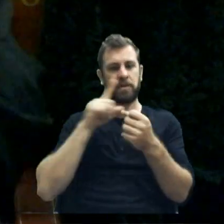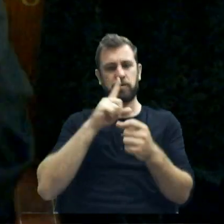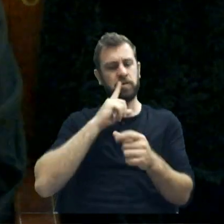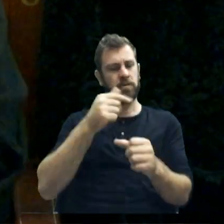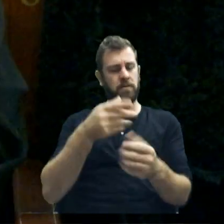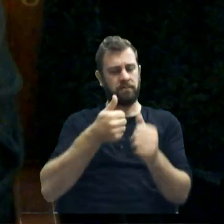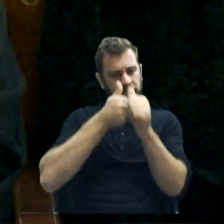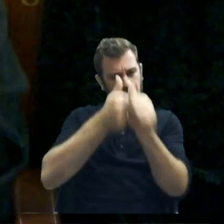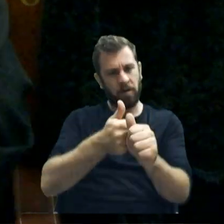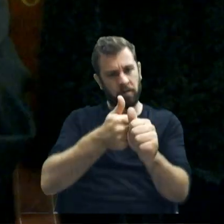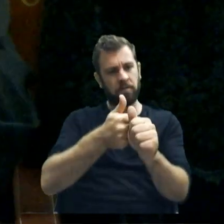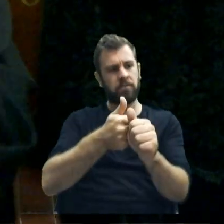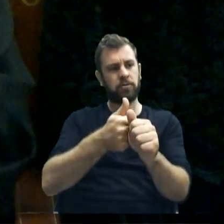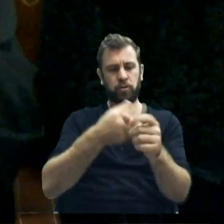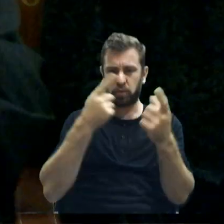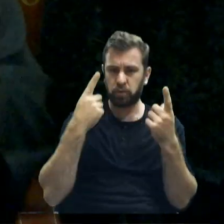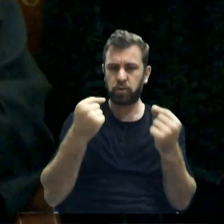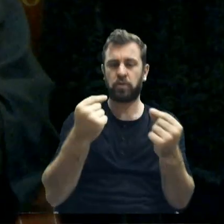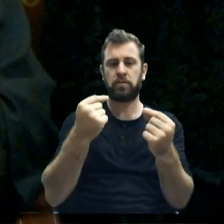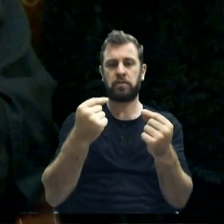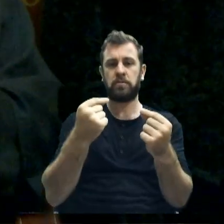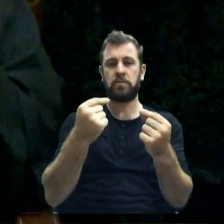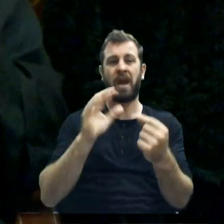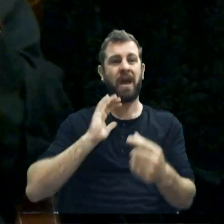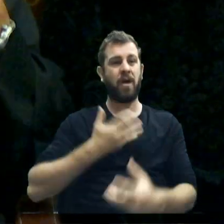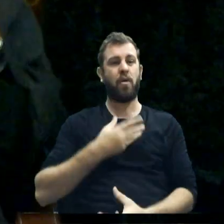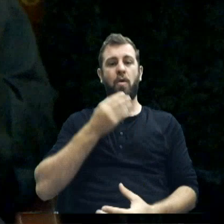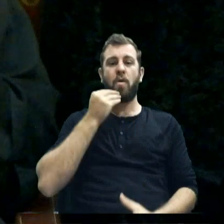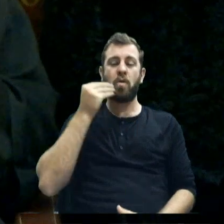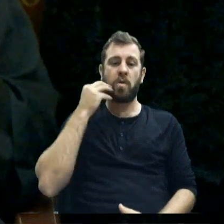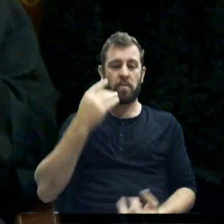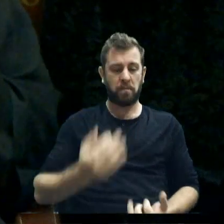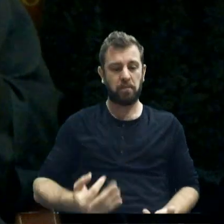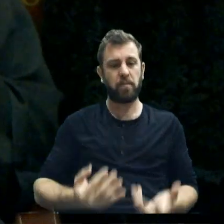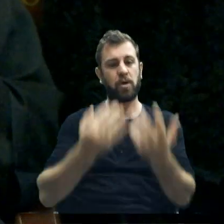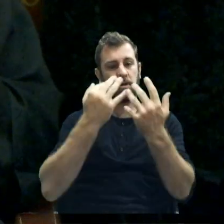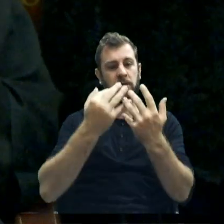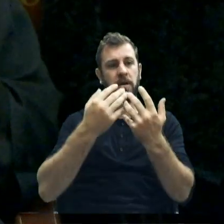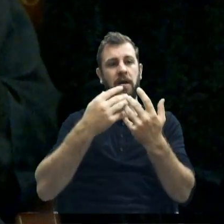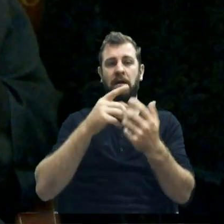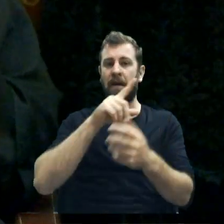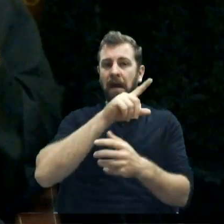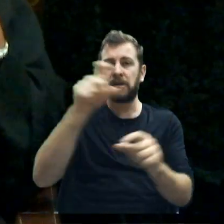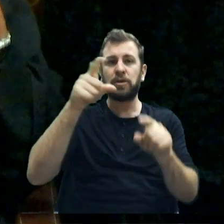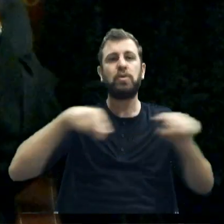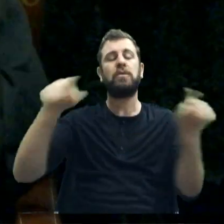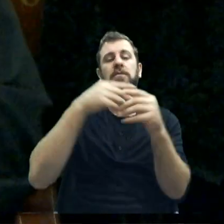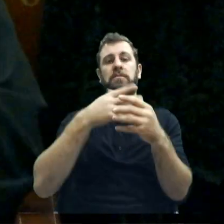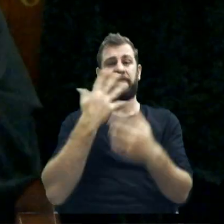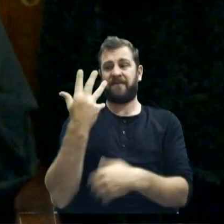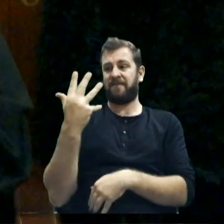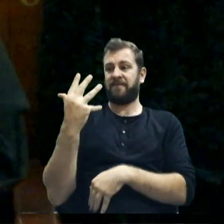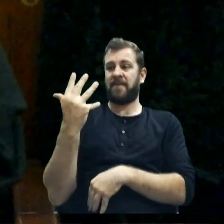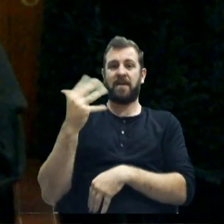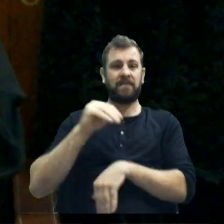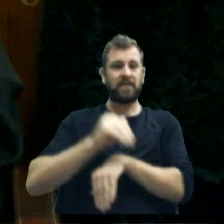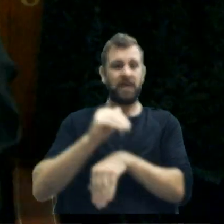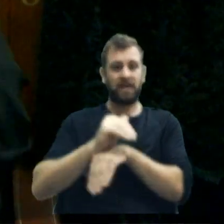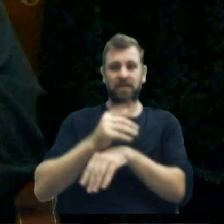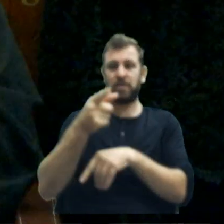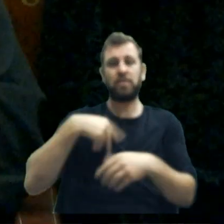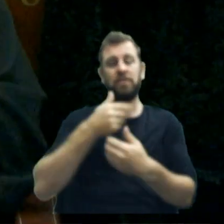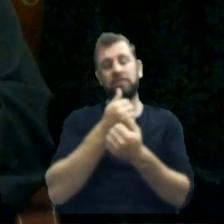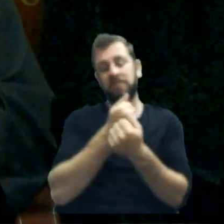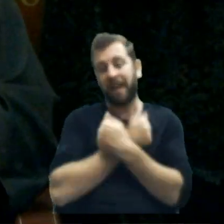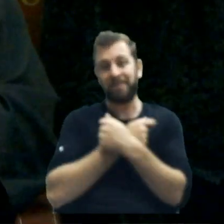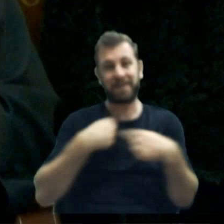And part of the reason why our homes are burning, and I ask you please, you've been with me for 5 nights, you've been very, very loving to me, you've been